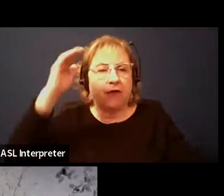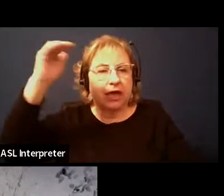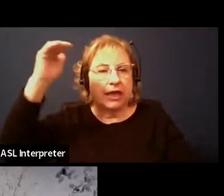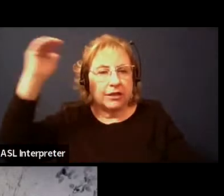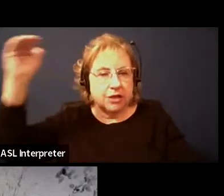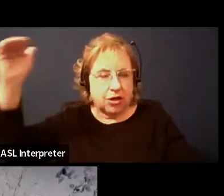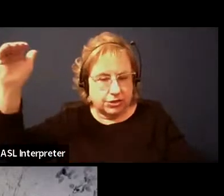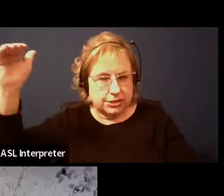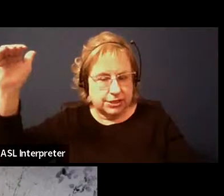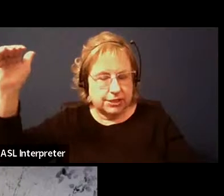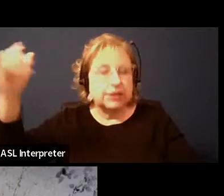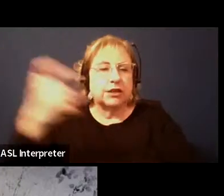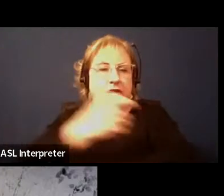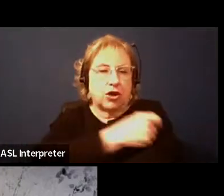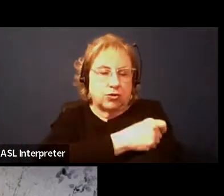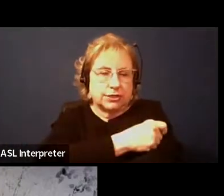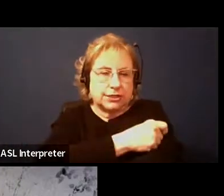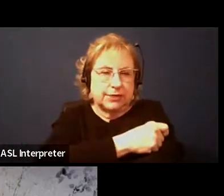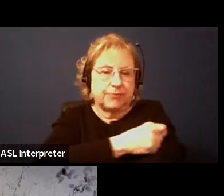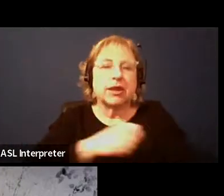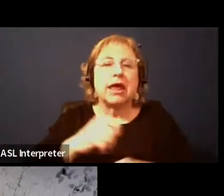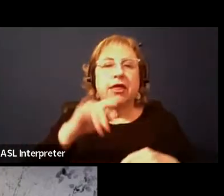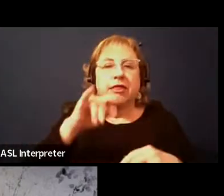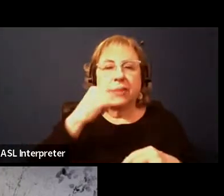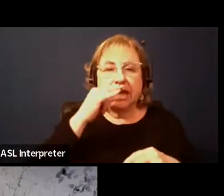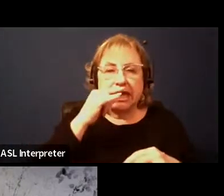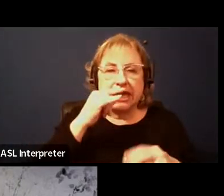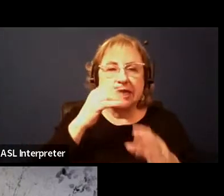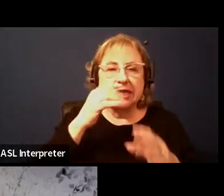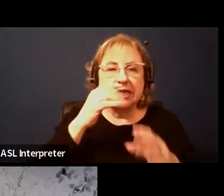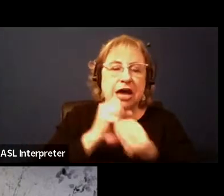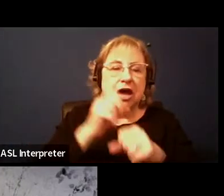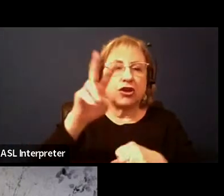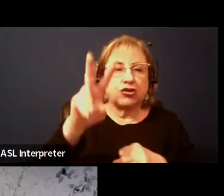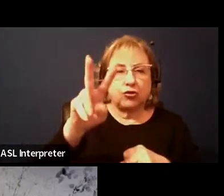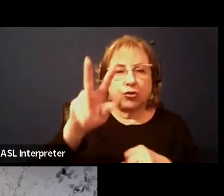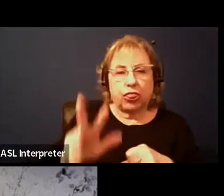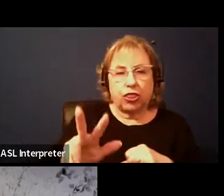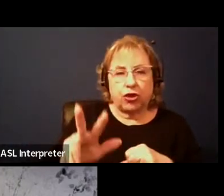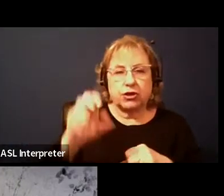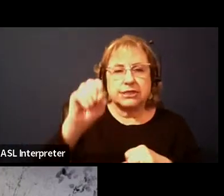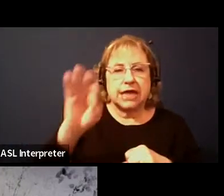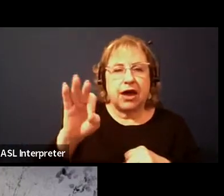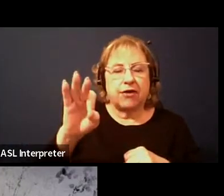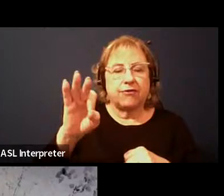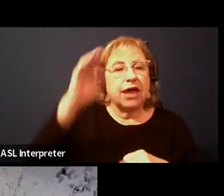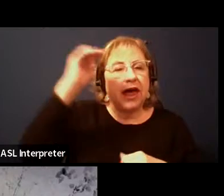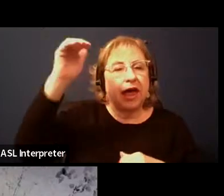dose of the pediatric dose, they were getting 2/3 of an adult dose.